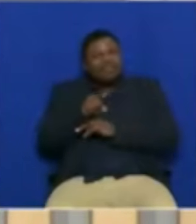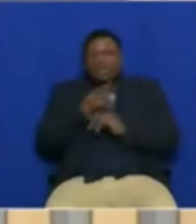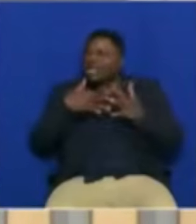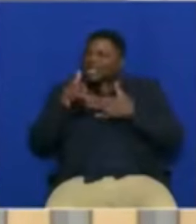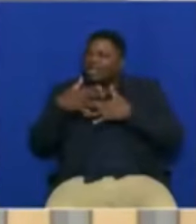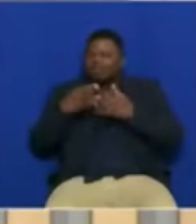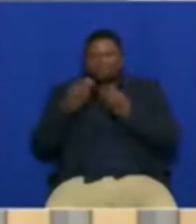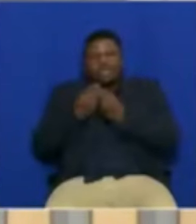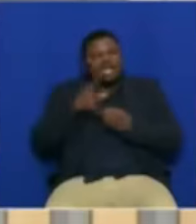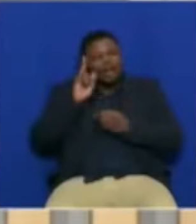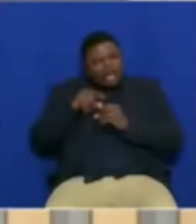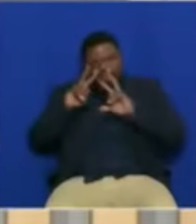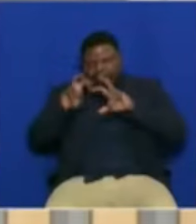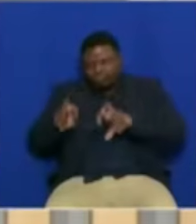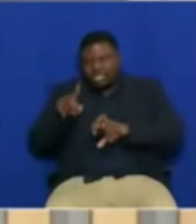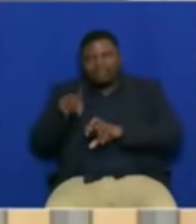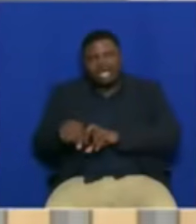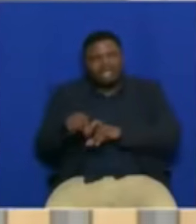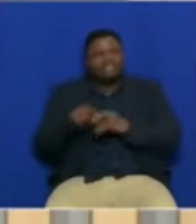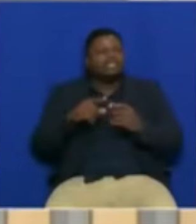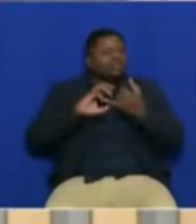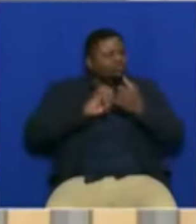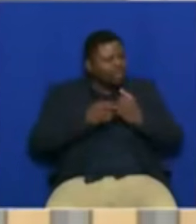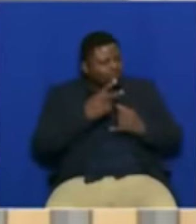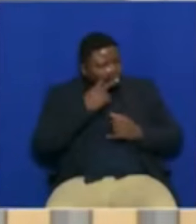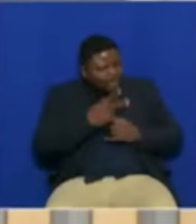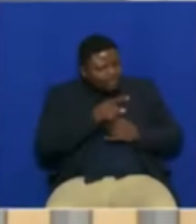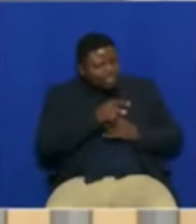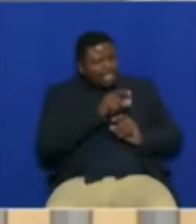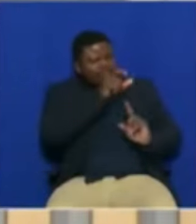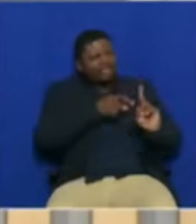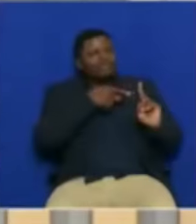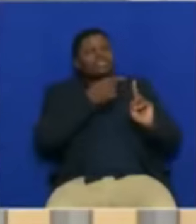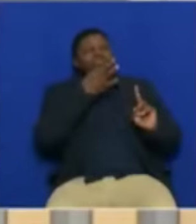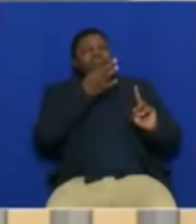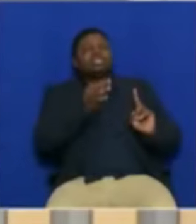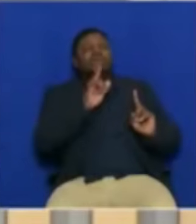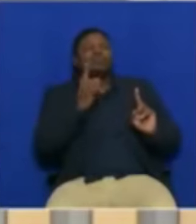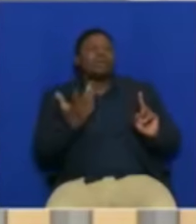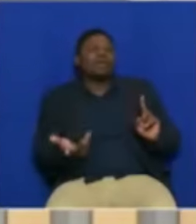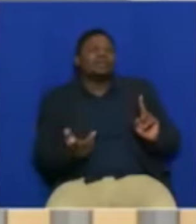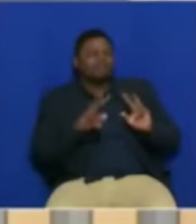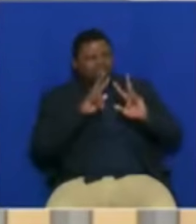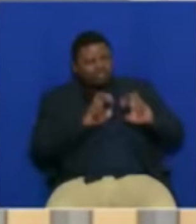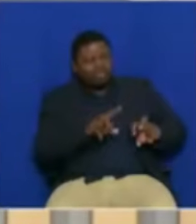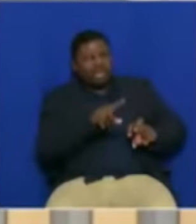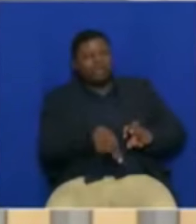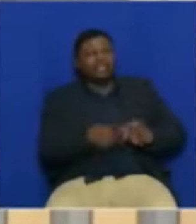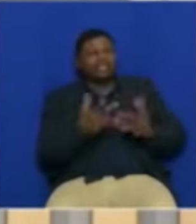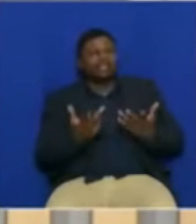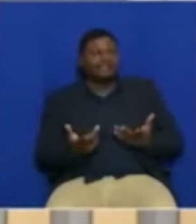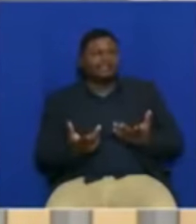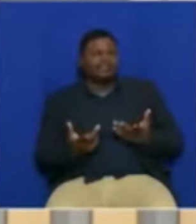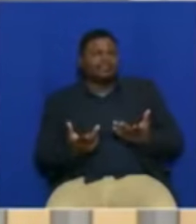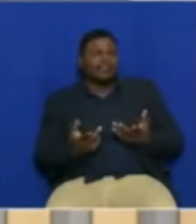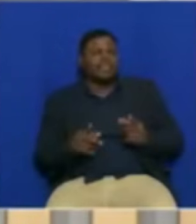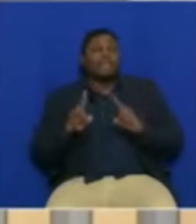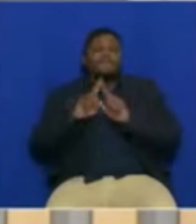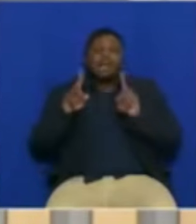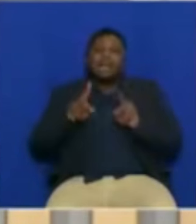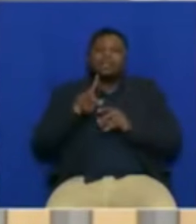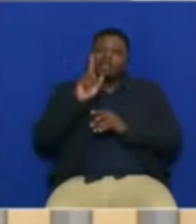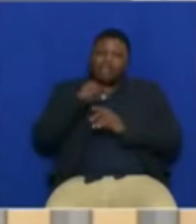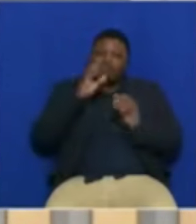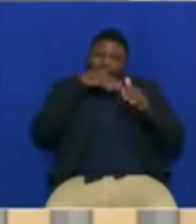saying. But here you have a CAS number, a starting point, a link. Go to the station, you don't even have to go, you summon